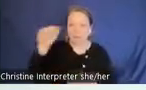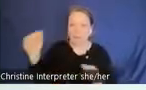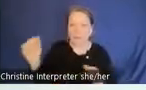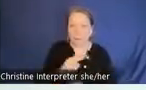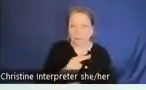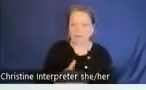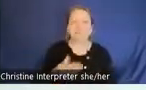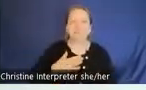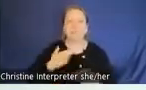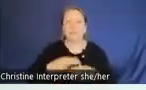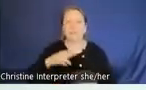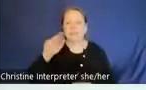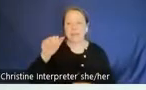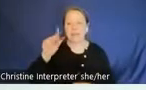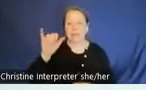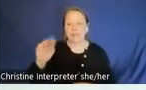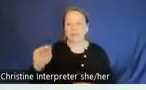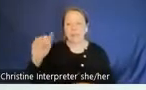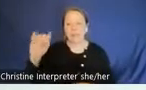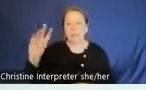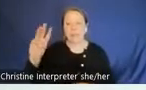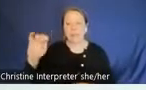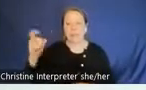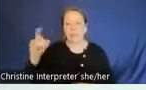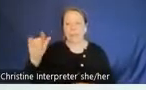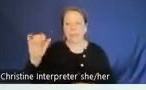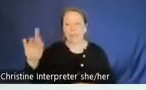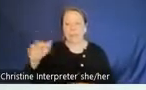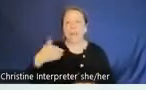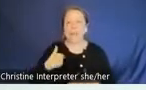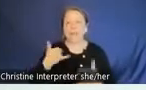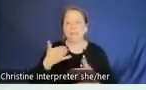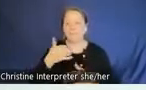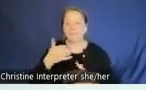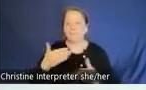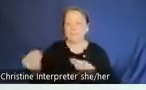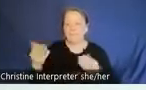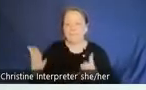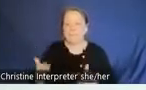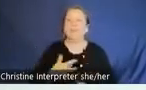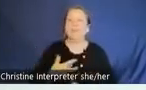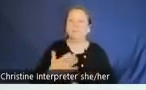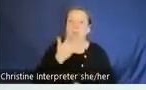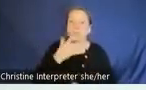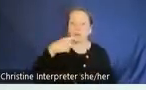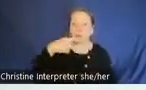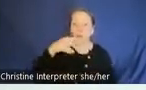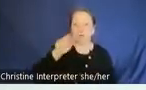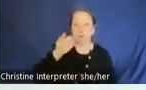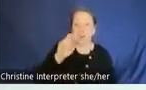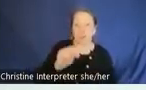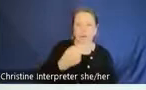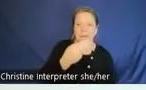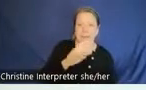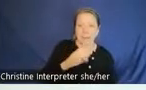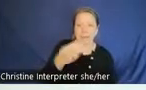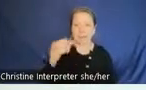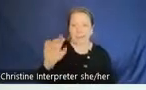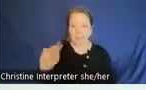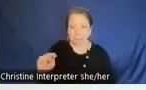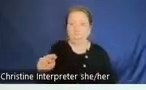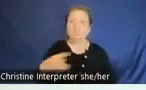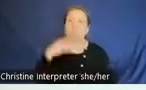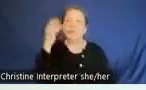is Adam Weschler and I'm tonight's facilitator. My pronouns are he, him, and my visual description is I'm a white